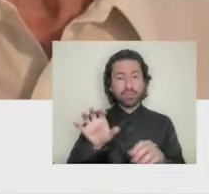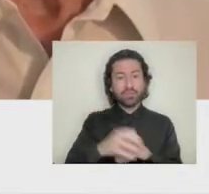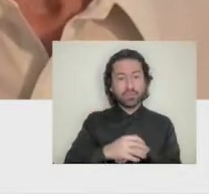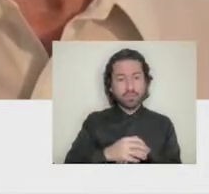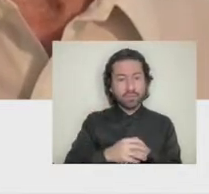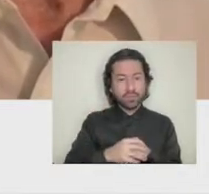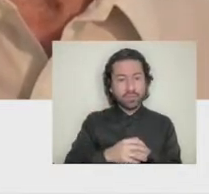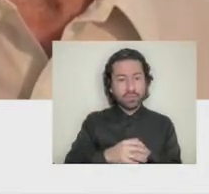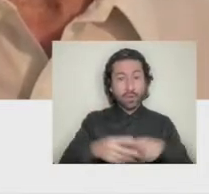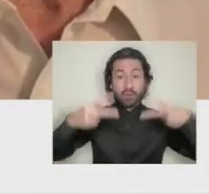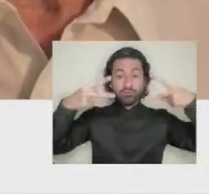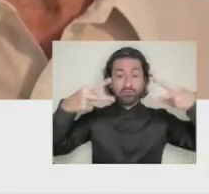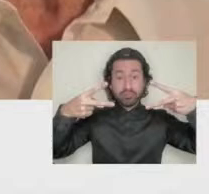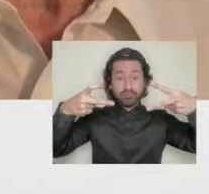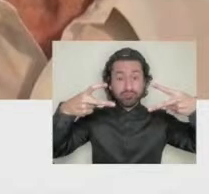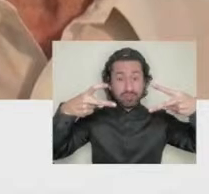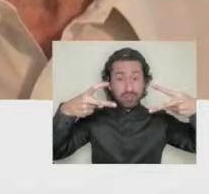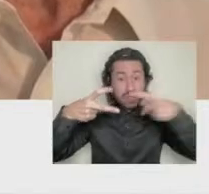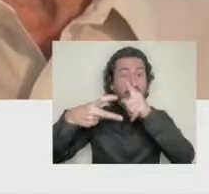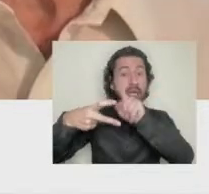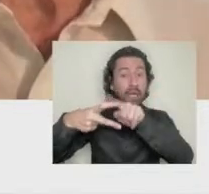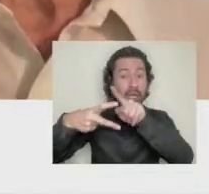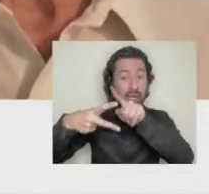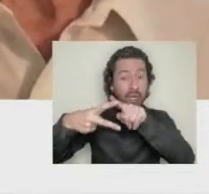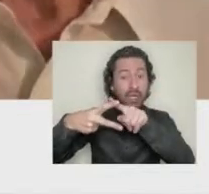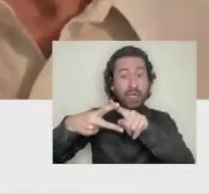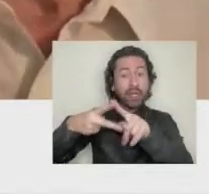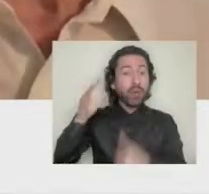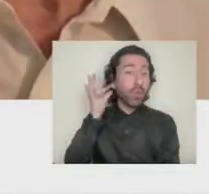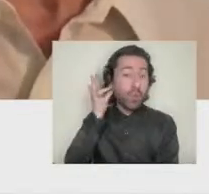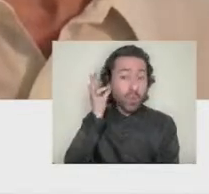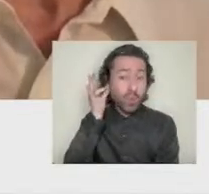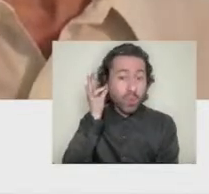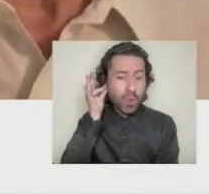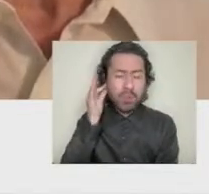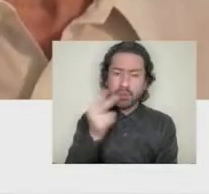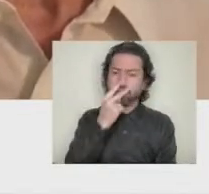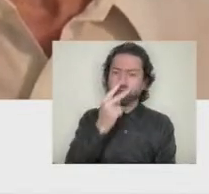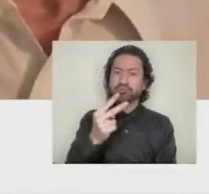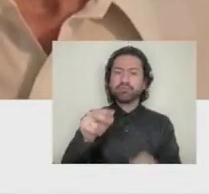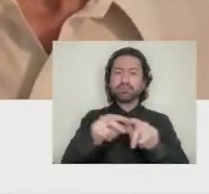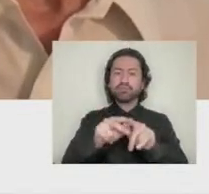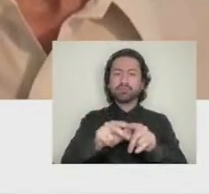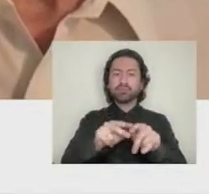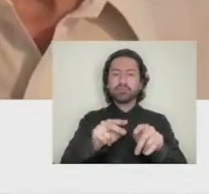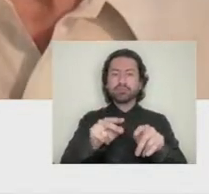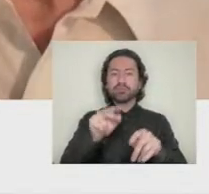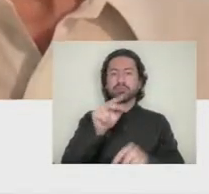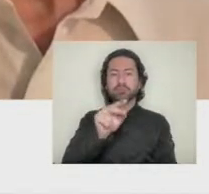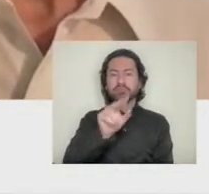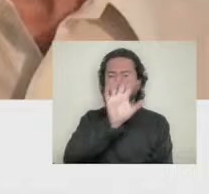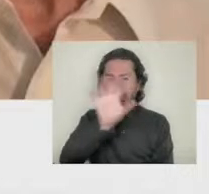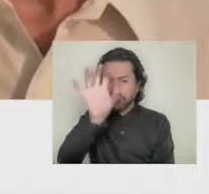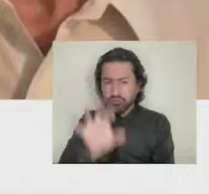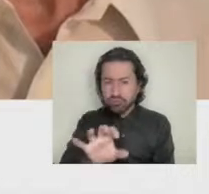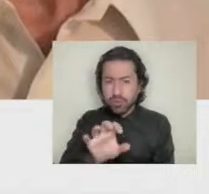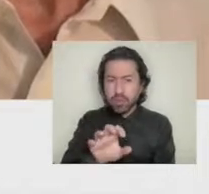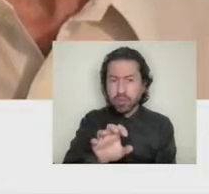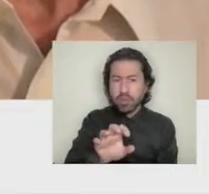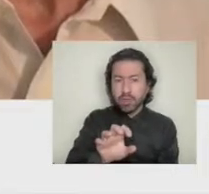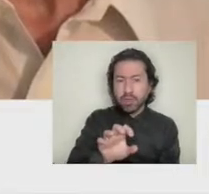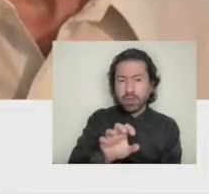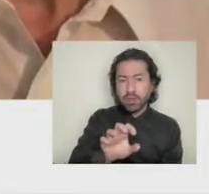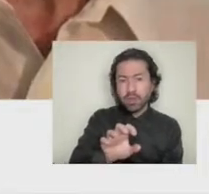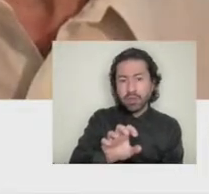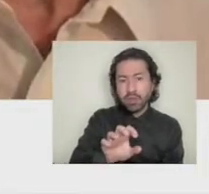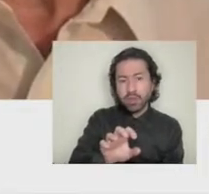country. And over this period from 2010 to 2018, the regional differences